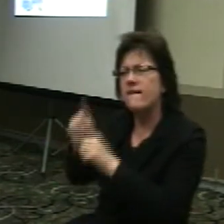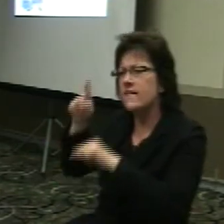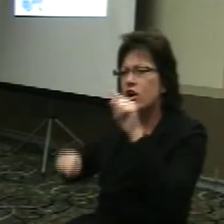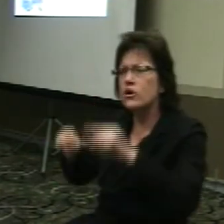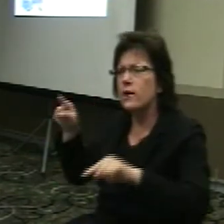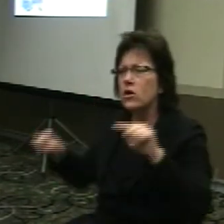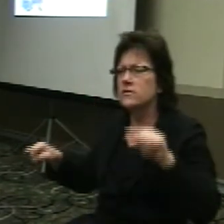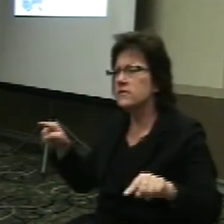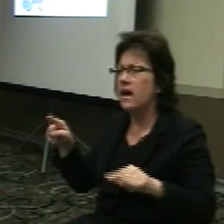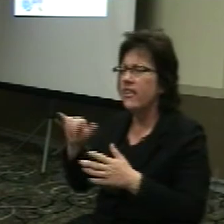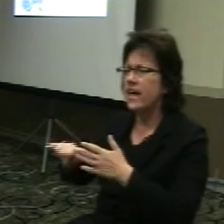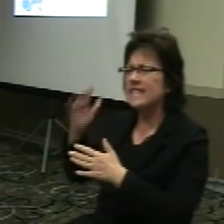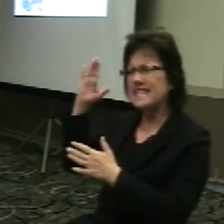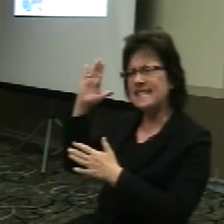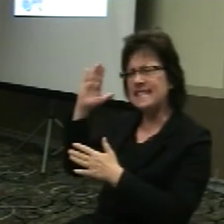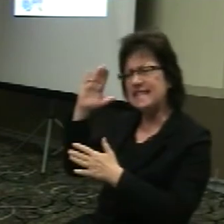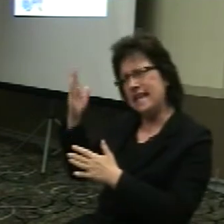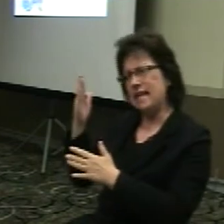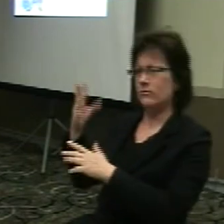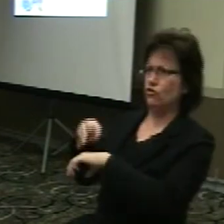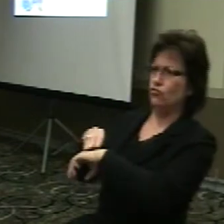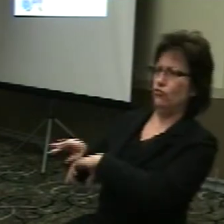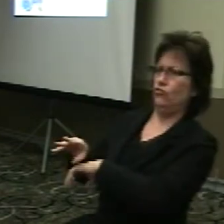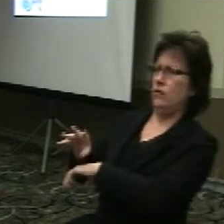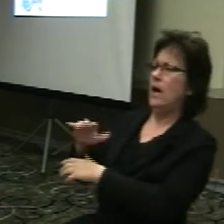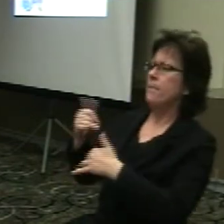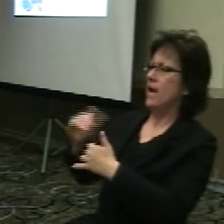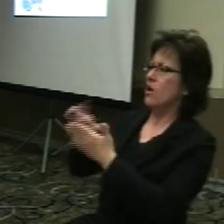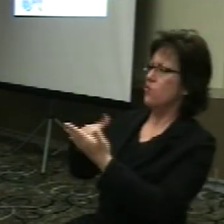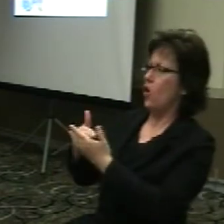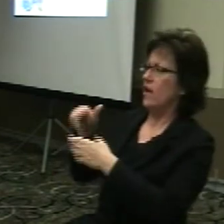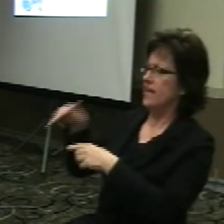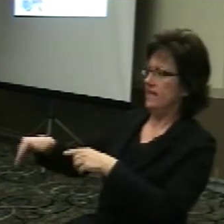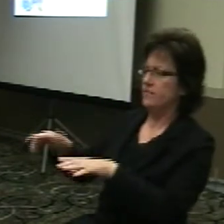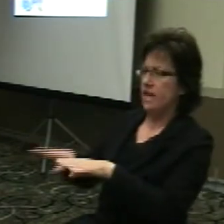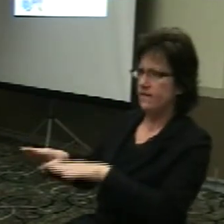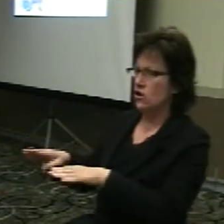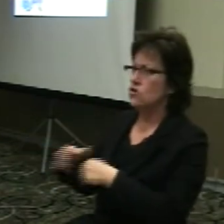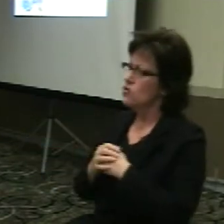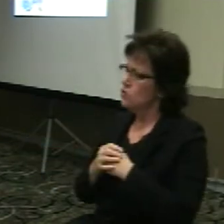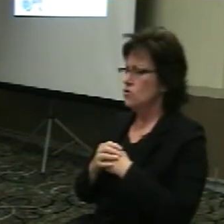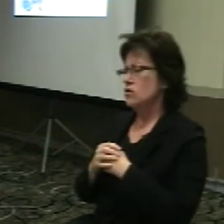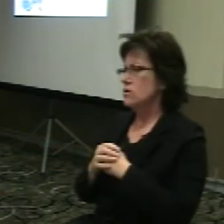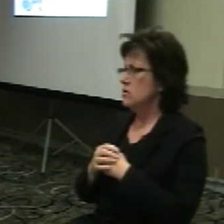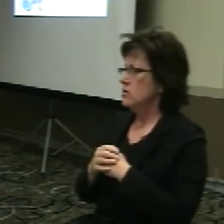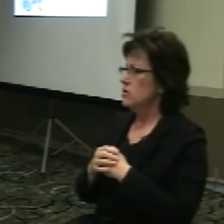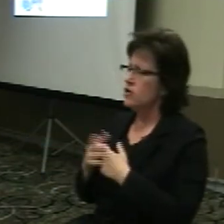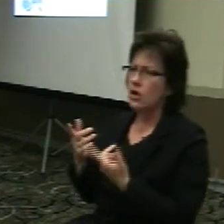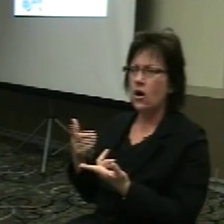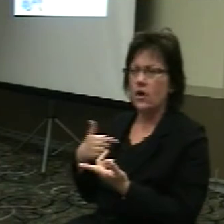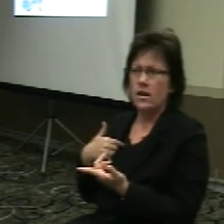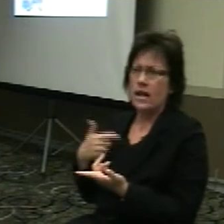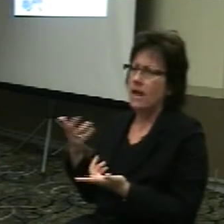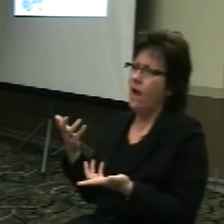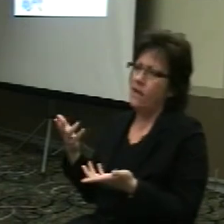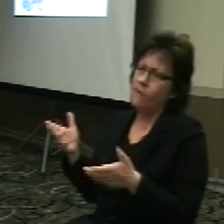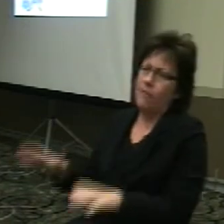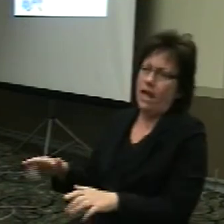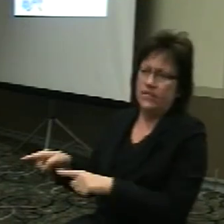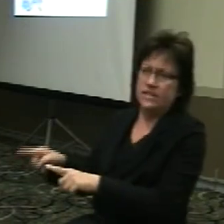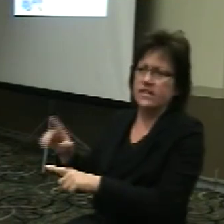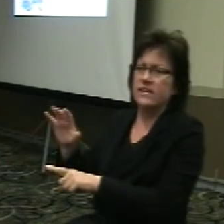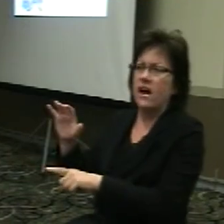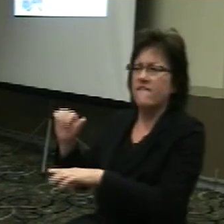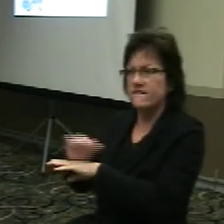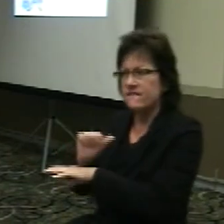play a role in the display of this behavior. And while I may not be able to say, God, you know what, I'll bet my life this is the function, because it could be sensory, it can be all